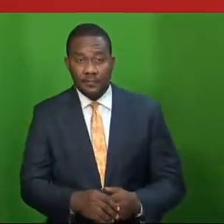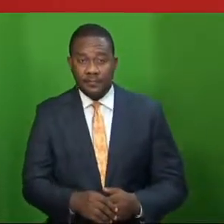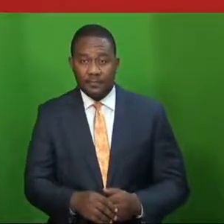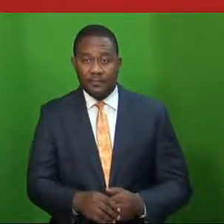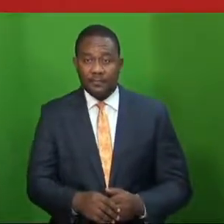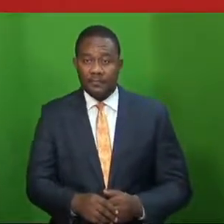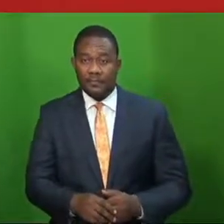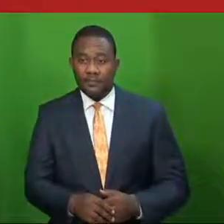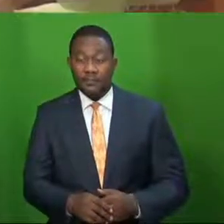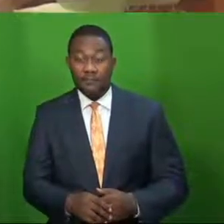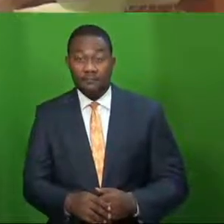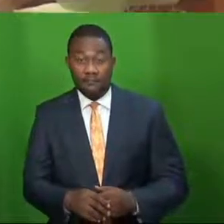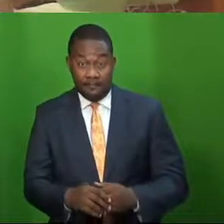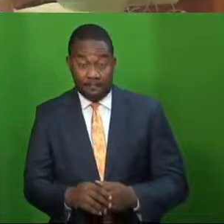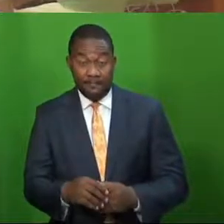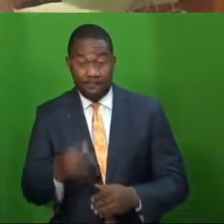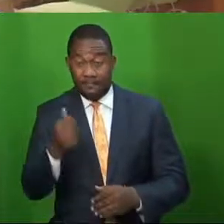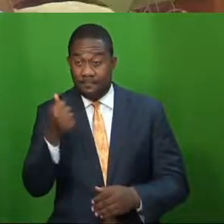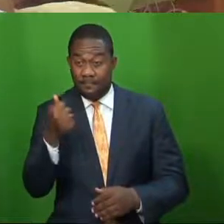Page 10.